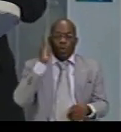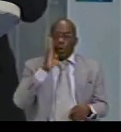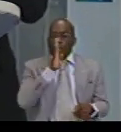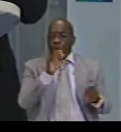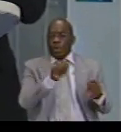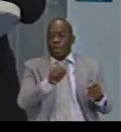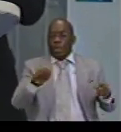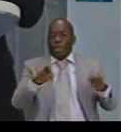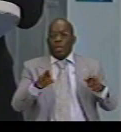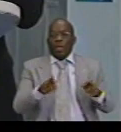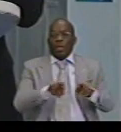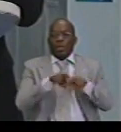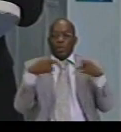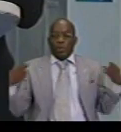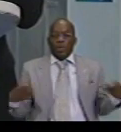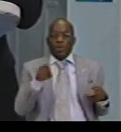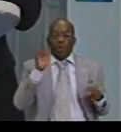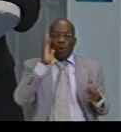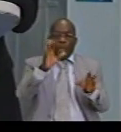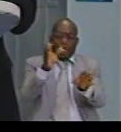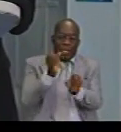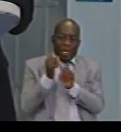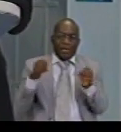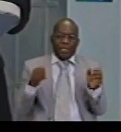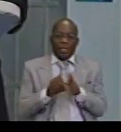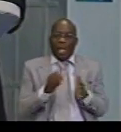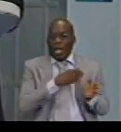And you will see where you are and where you have to go.